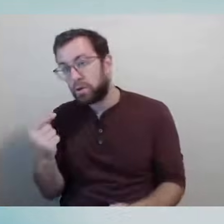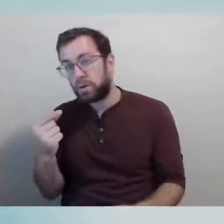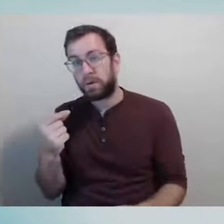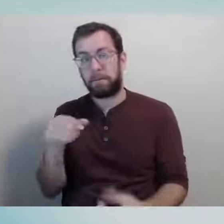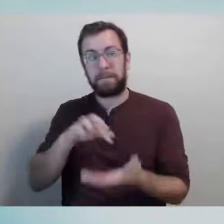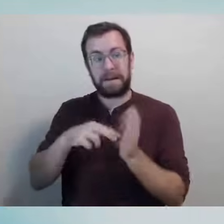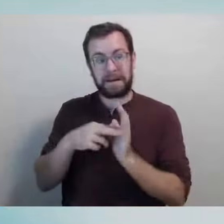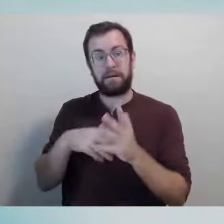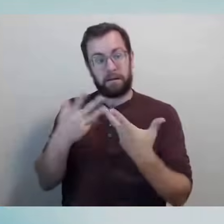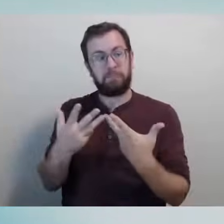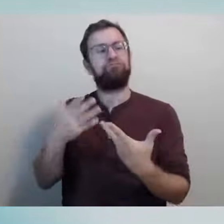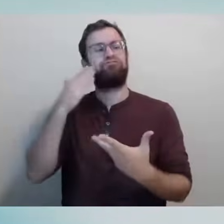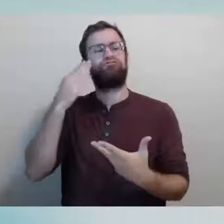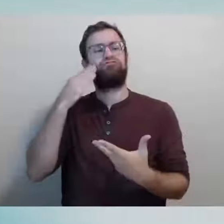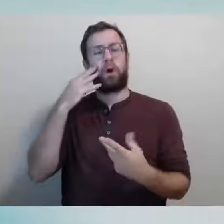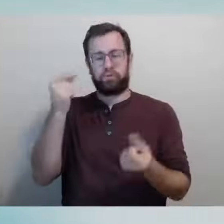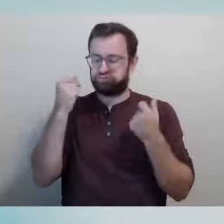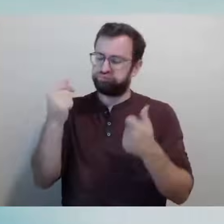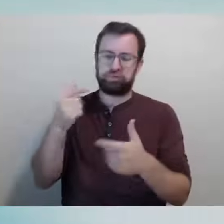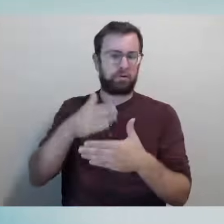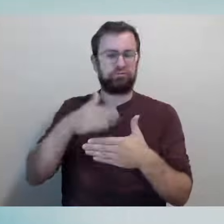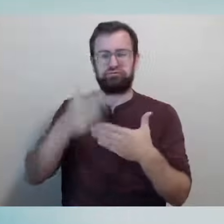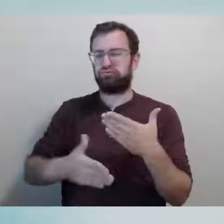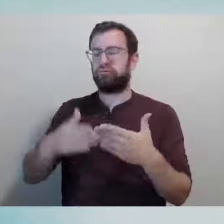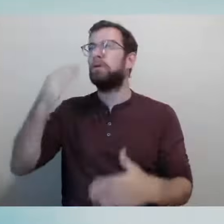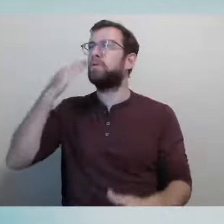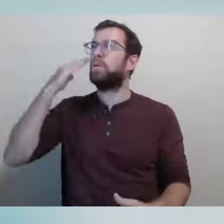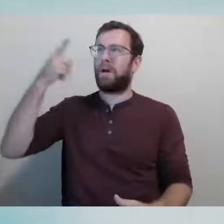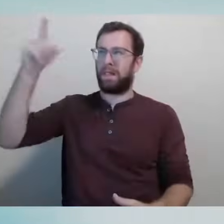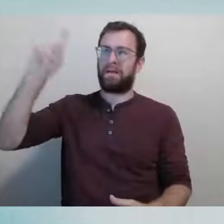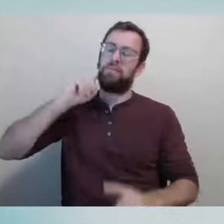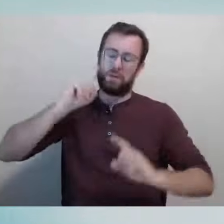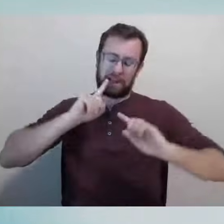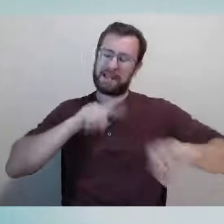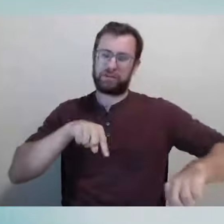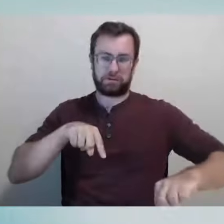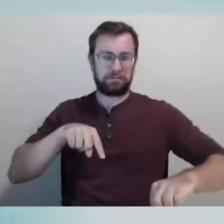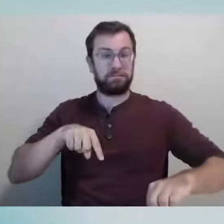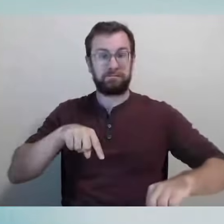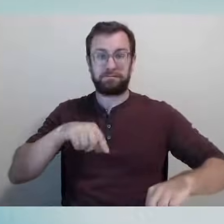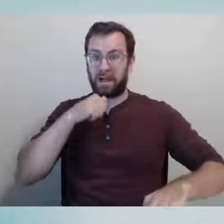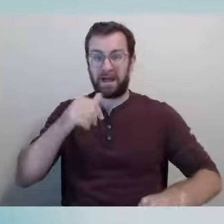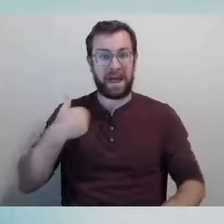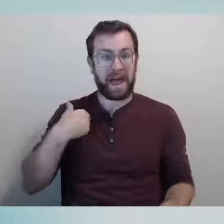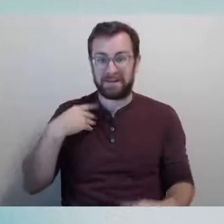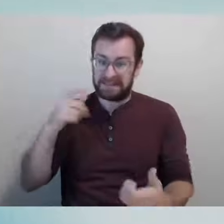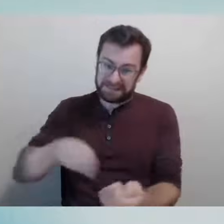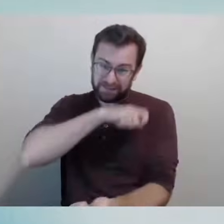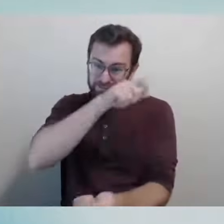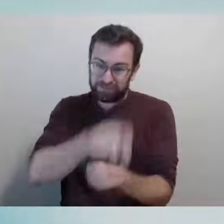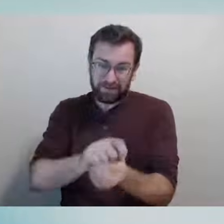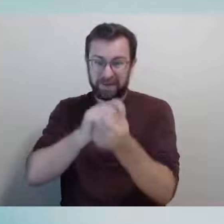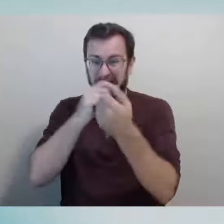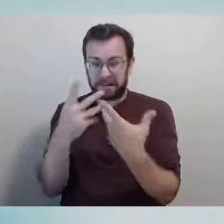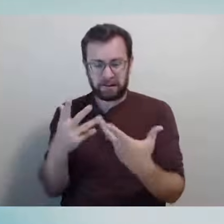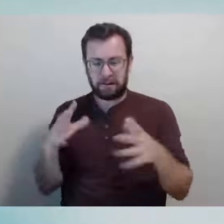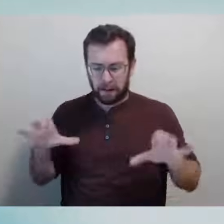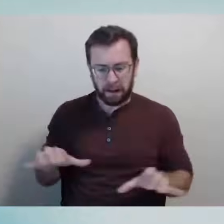result, Allah will answer my dua. There's no explicit formula that we have.